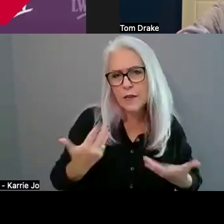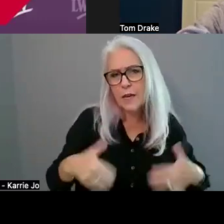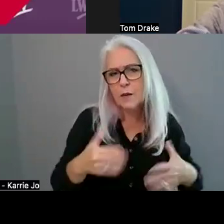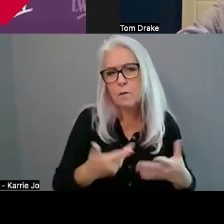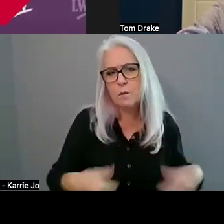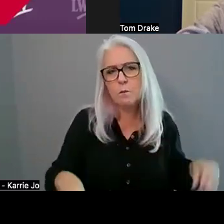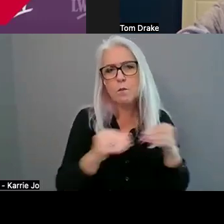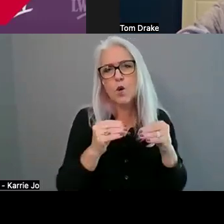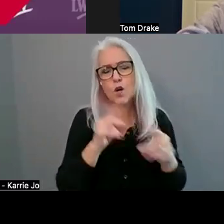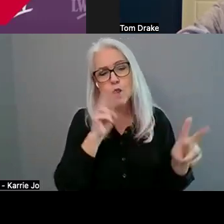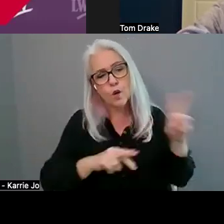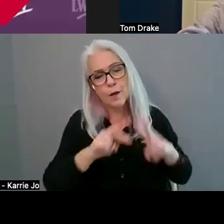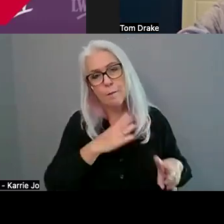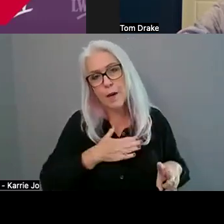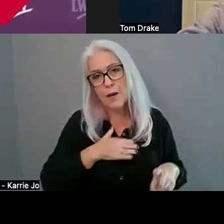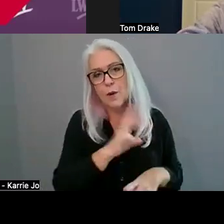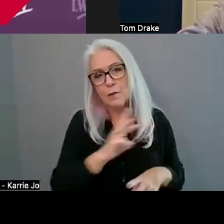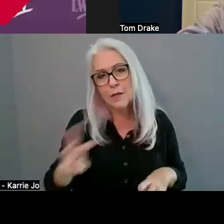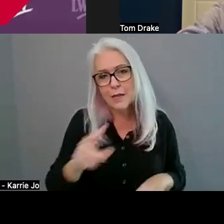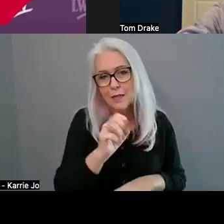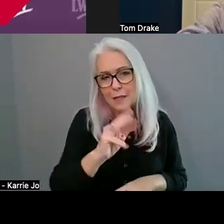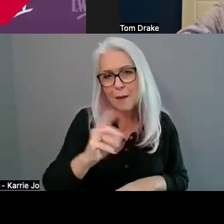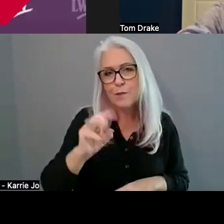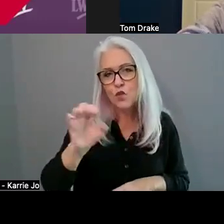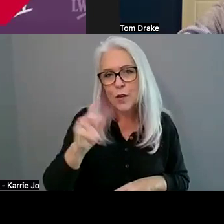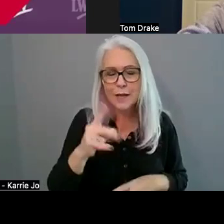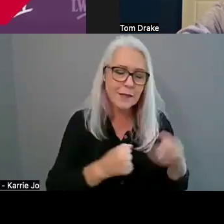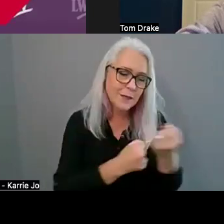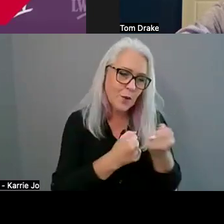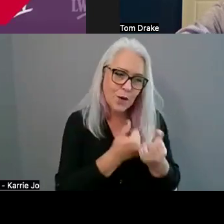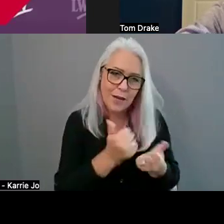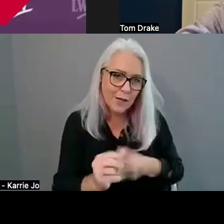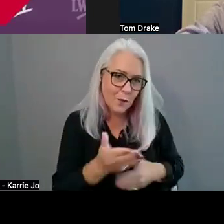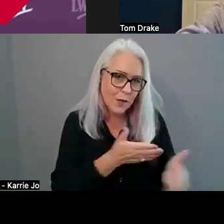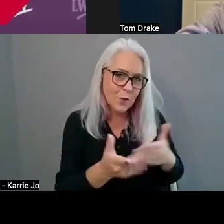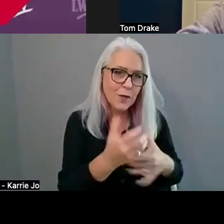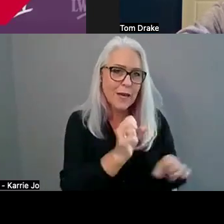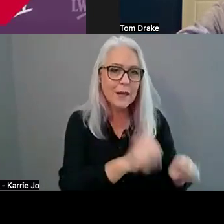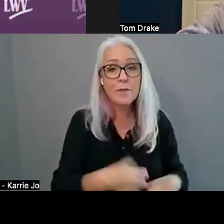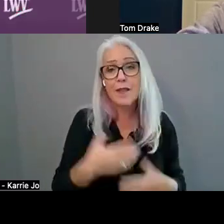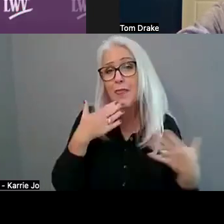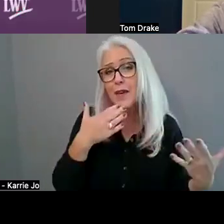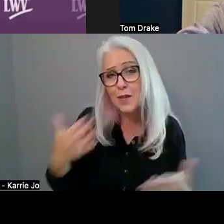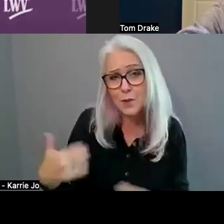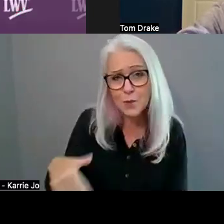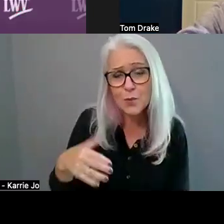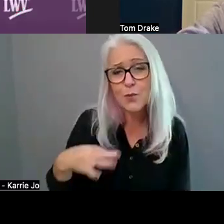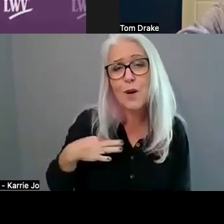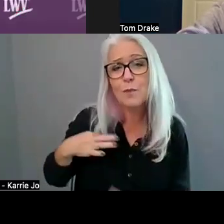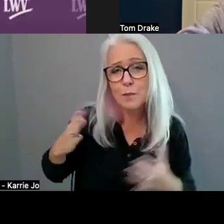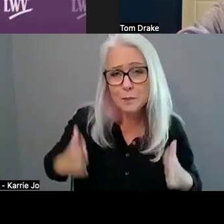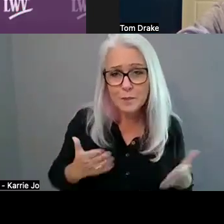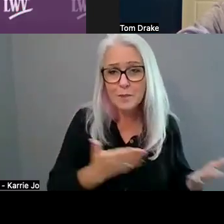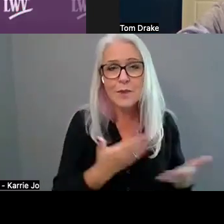my website, tomdrakeforhastings.com, and support me in any way you can. Thank you. Thank you. I'd like to thank both candidates for a